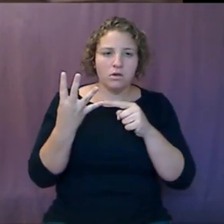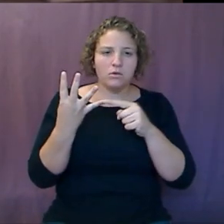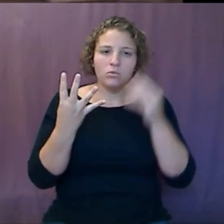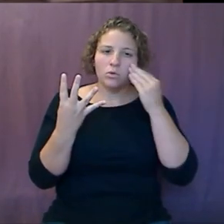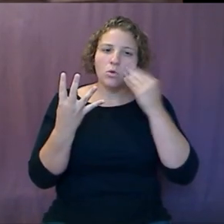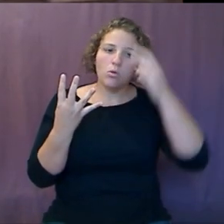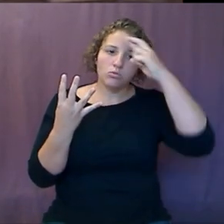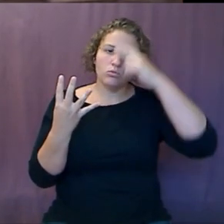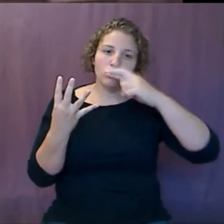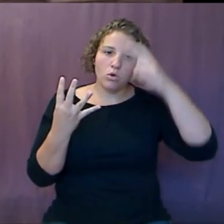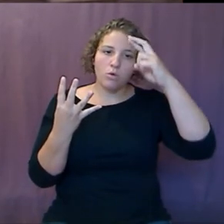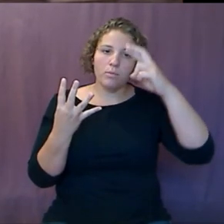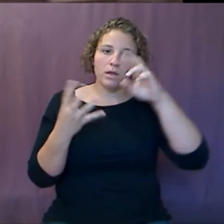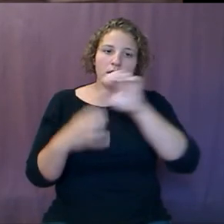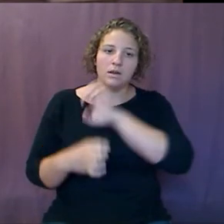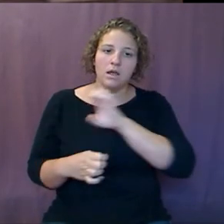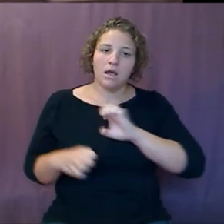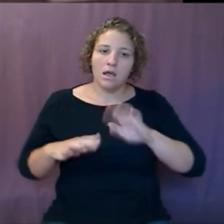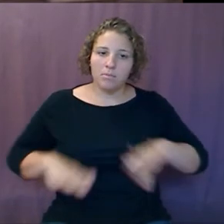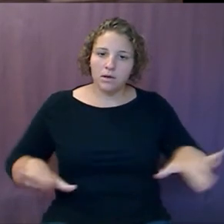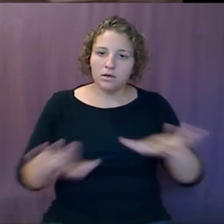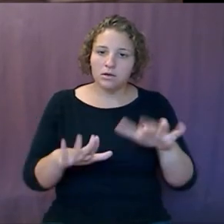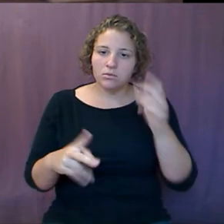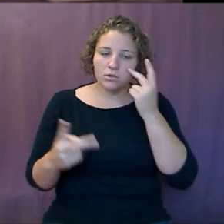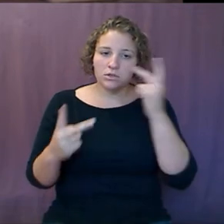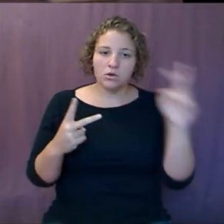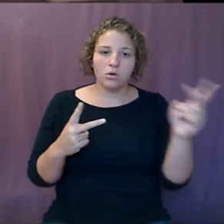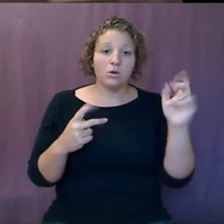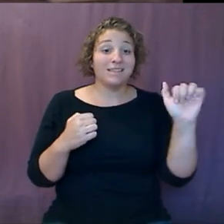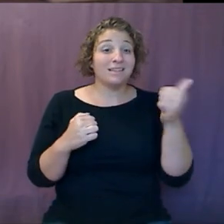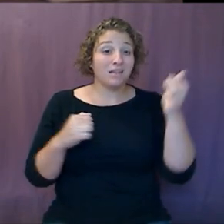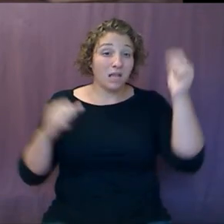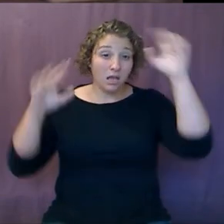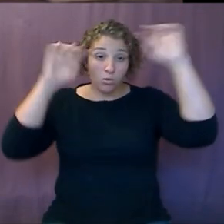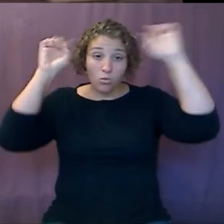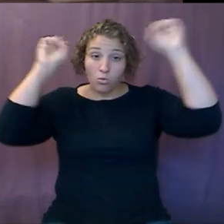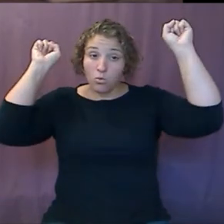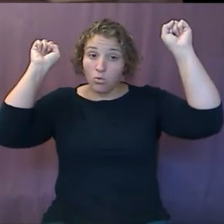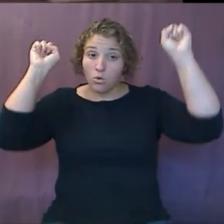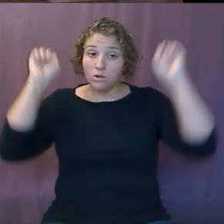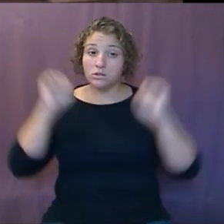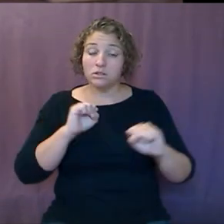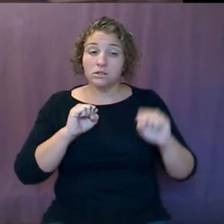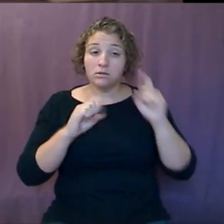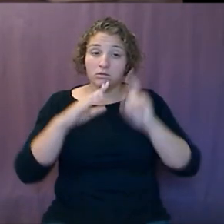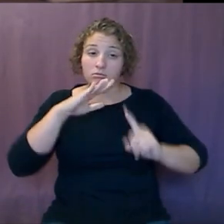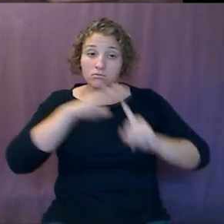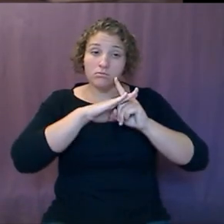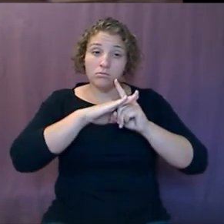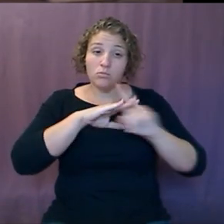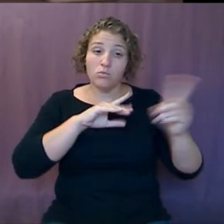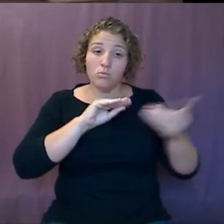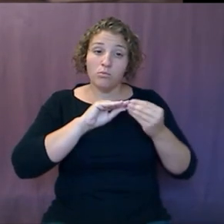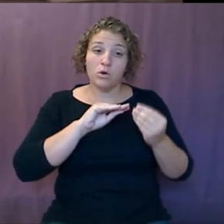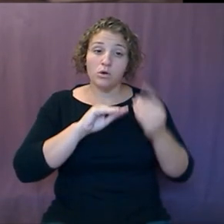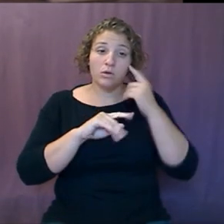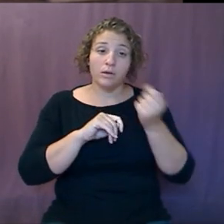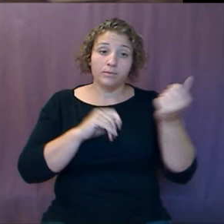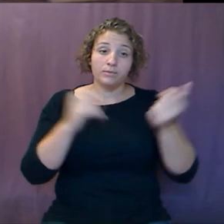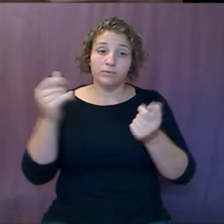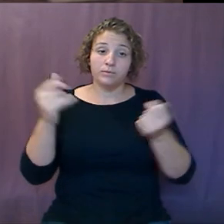ten horns and then as he watched the ten horns he saw another little horn come up depose three of the horns and that little horn began to speak